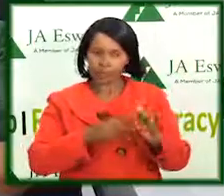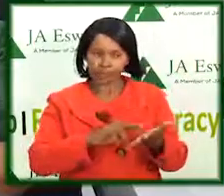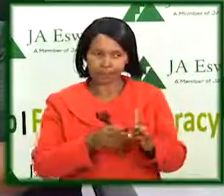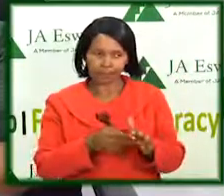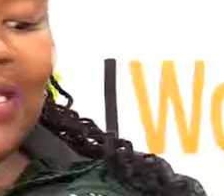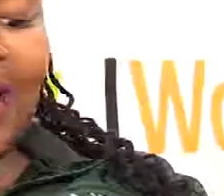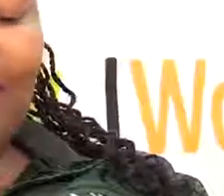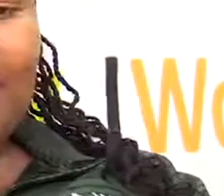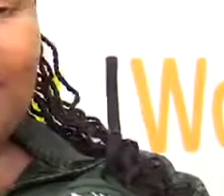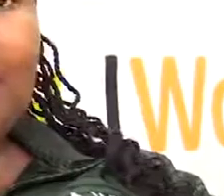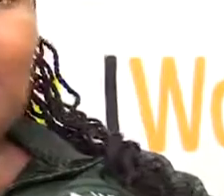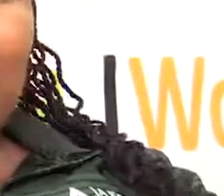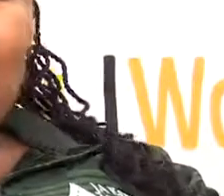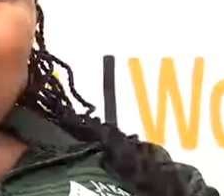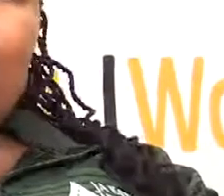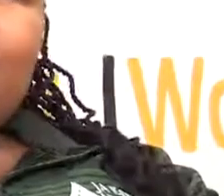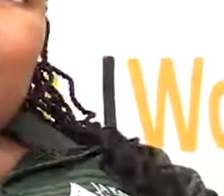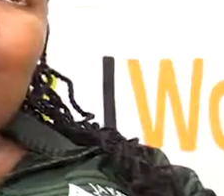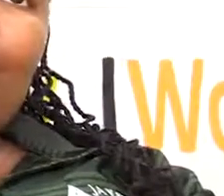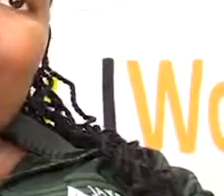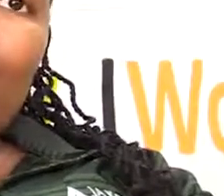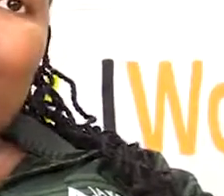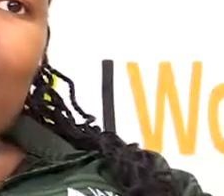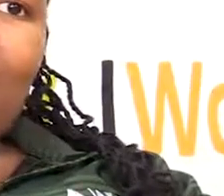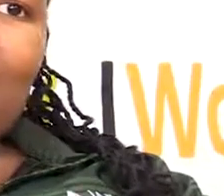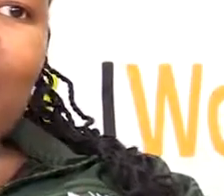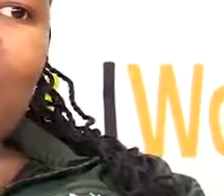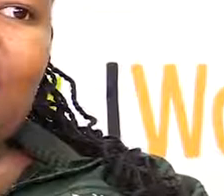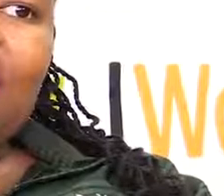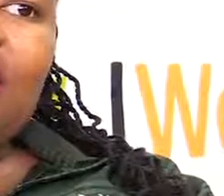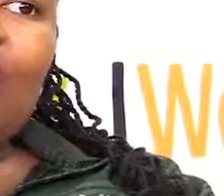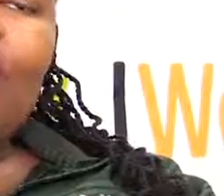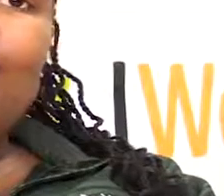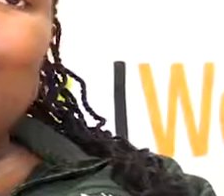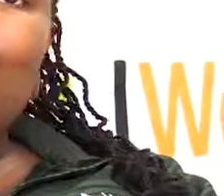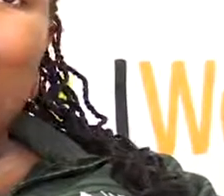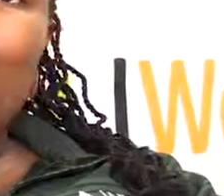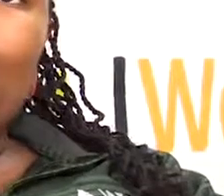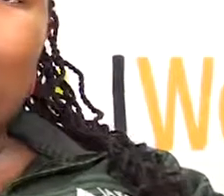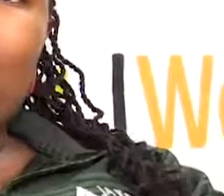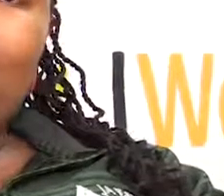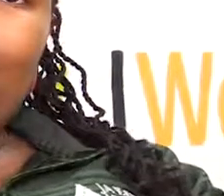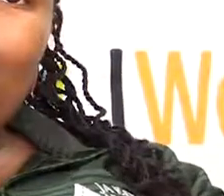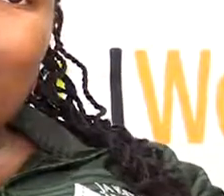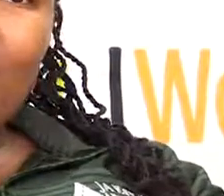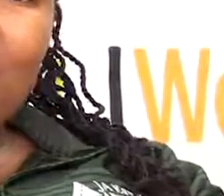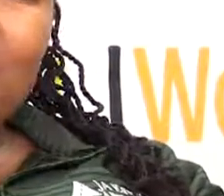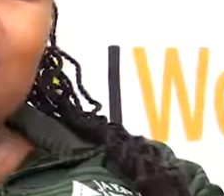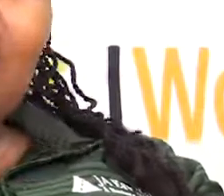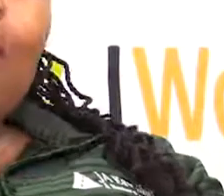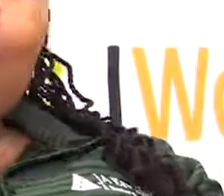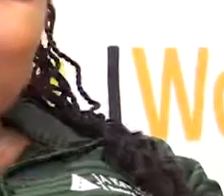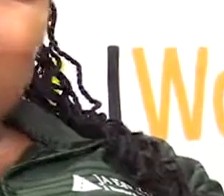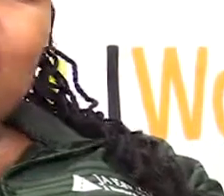social responsibility statement, which is a full report on the activities. What did you do for your CSR